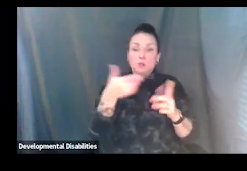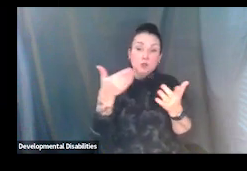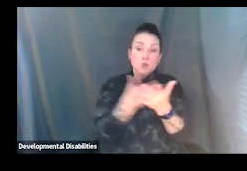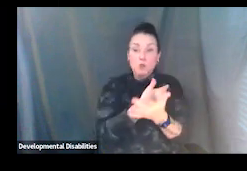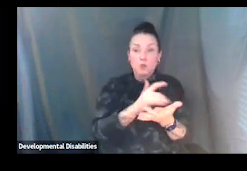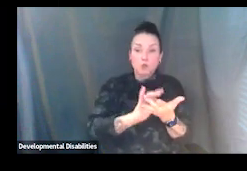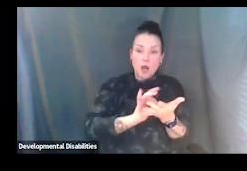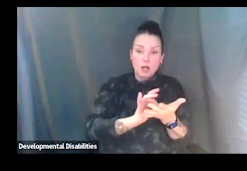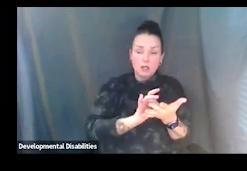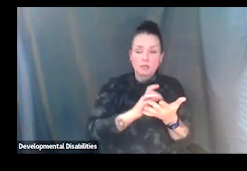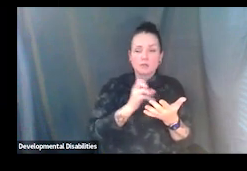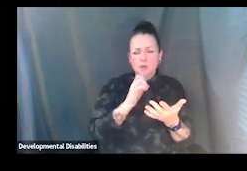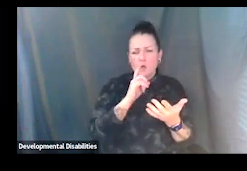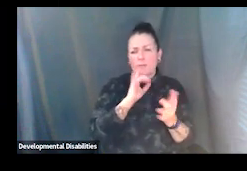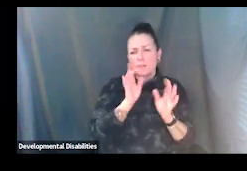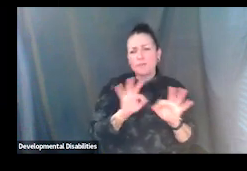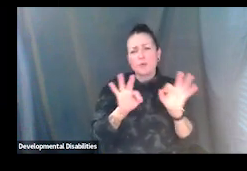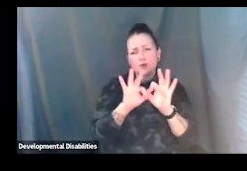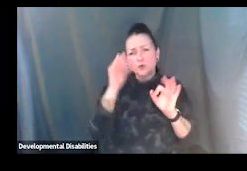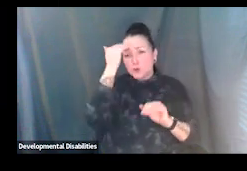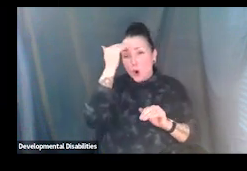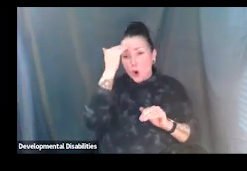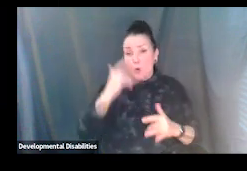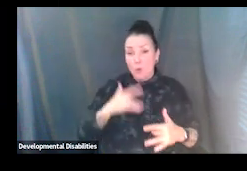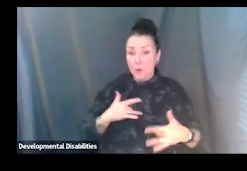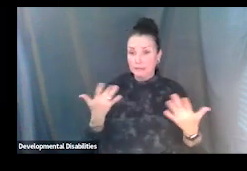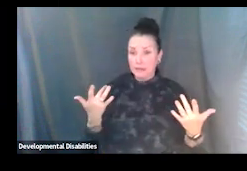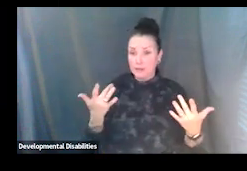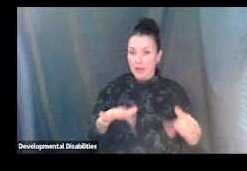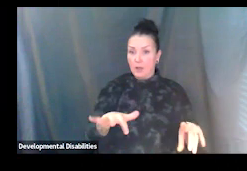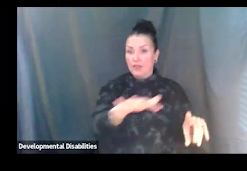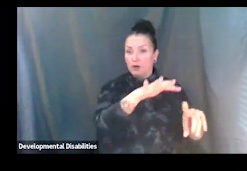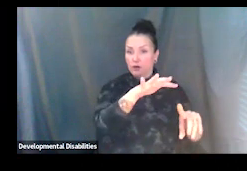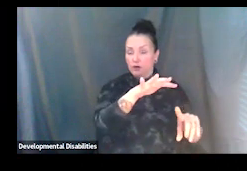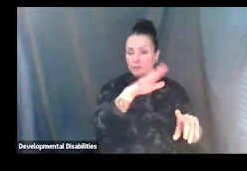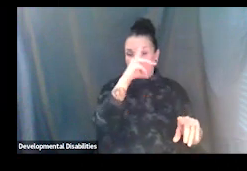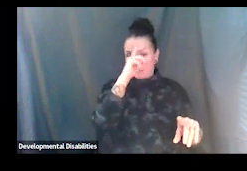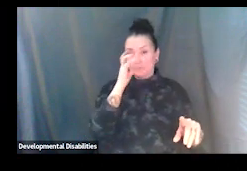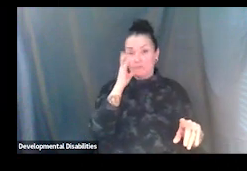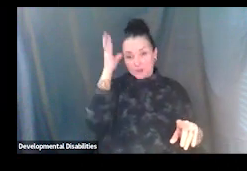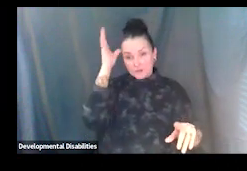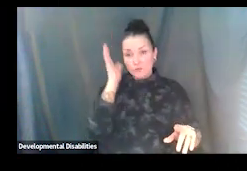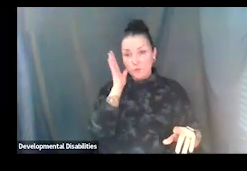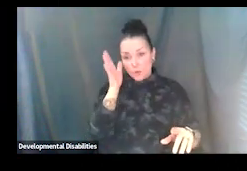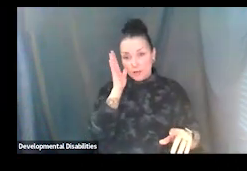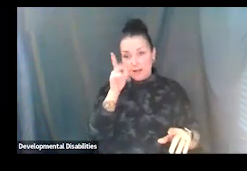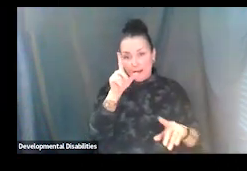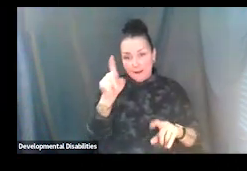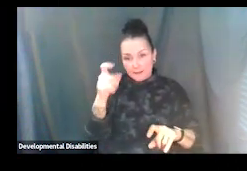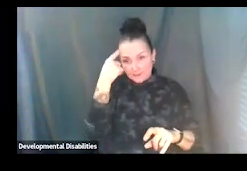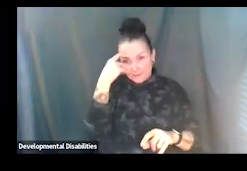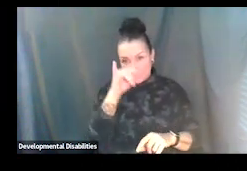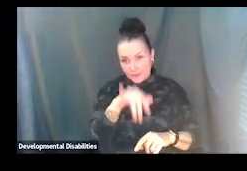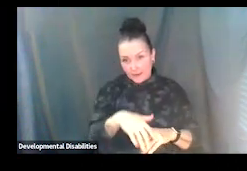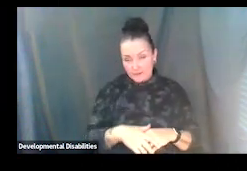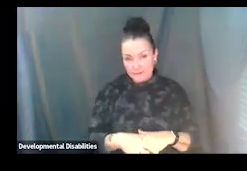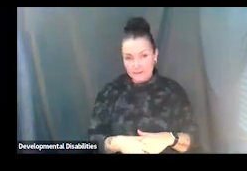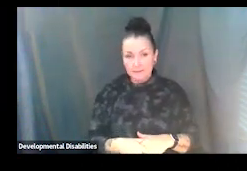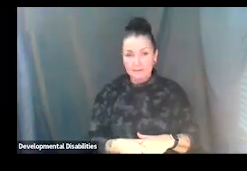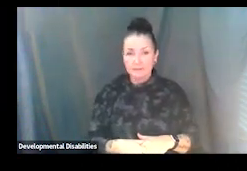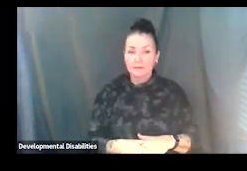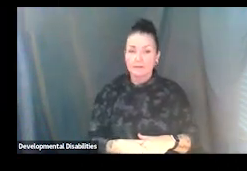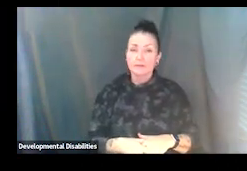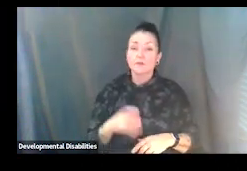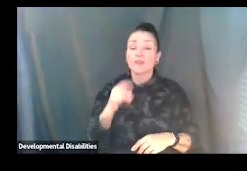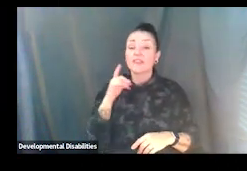about. And, there's all kinds of alternative things. So antifungal agents have been proposed as a treatment for